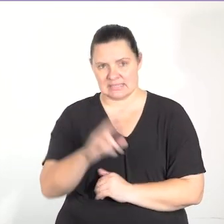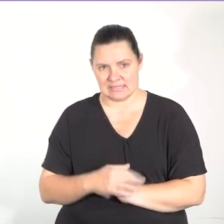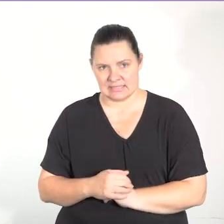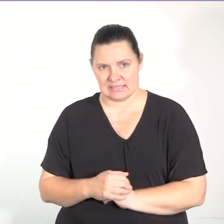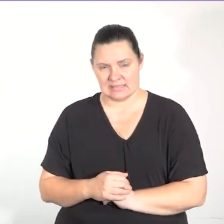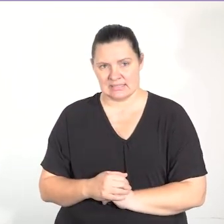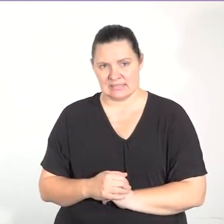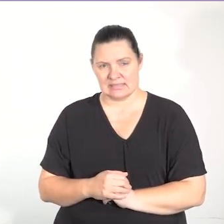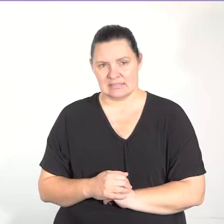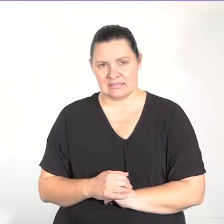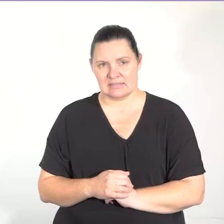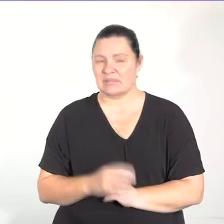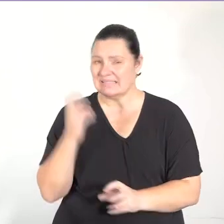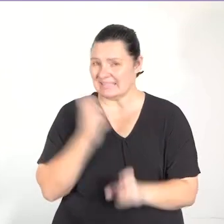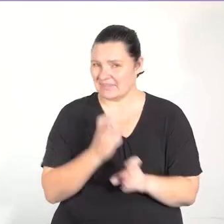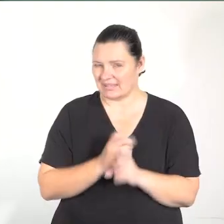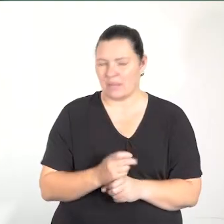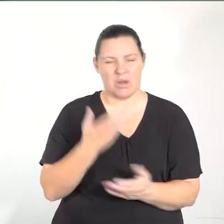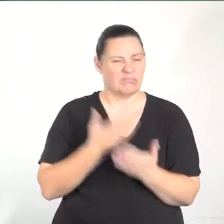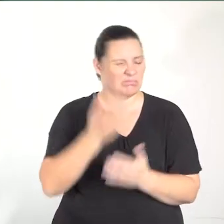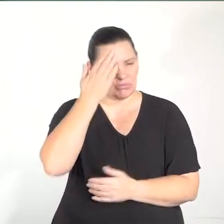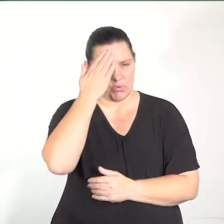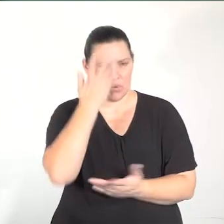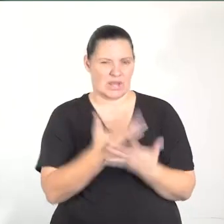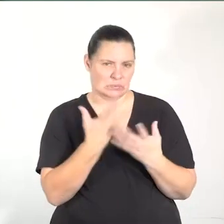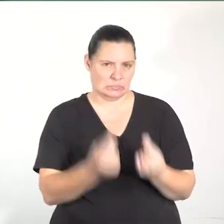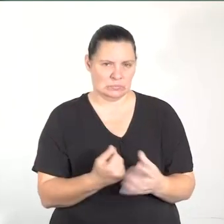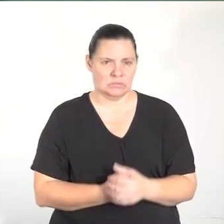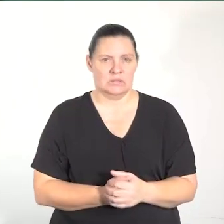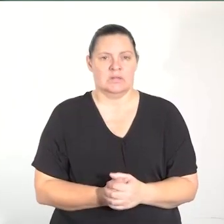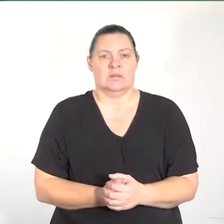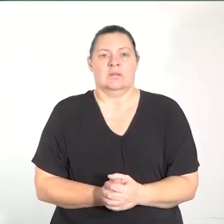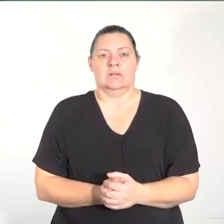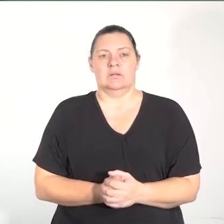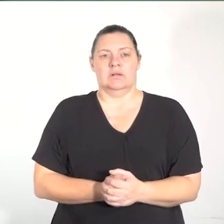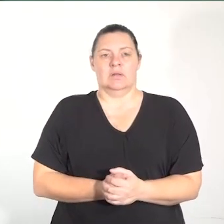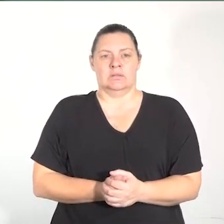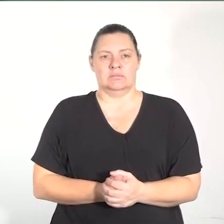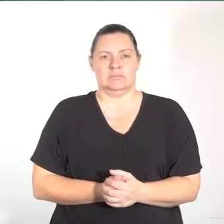1,623. That one was a tough one, but I know that you got it.